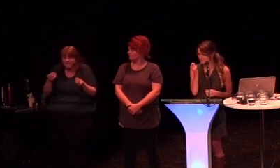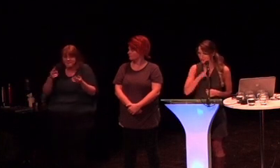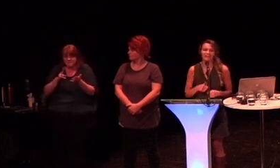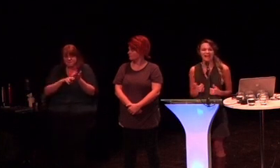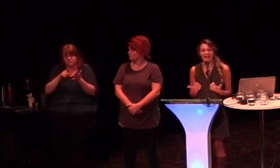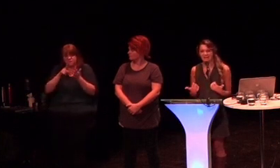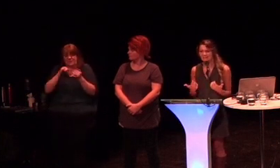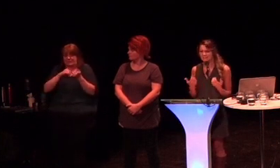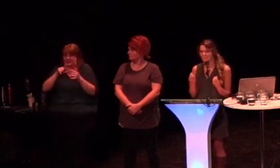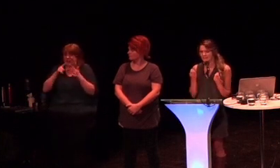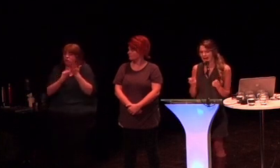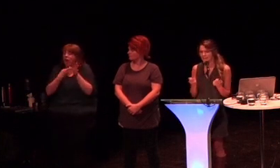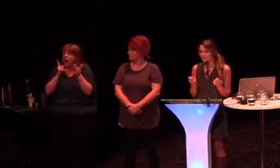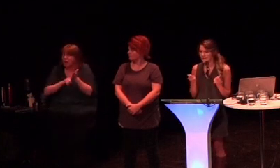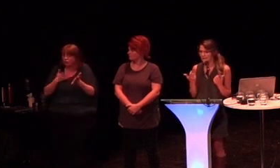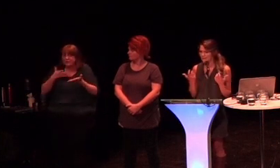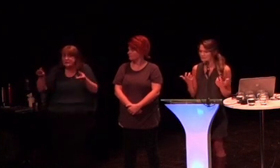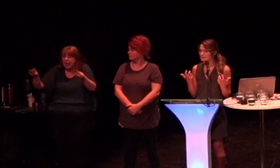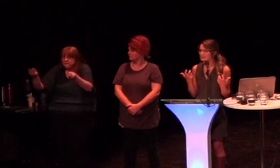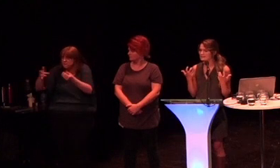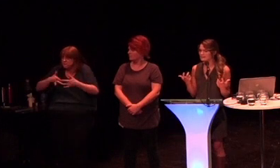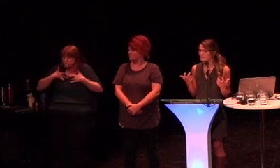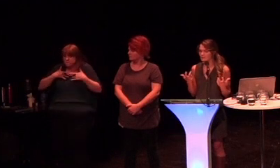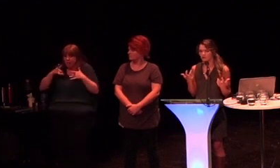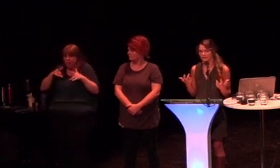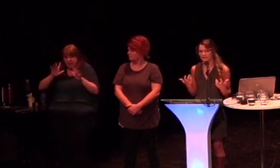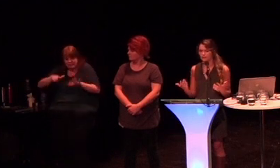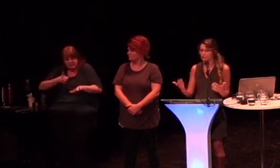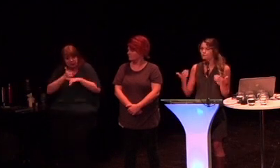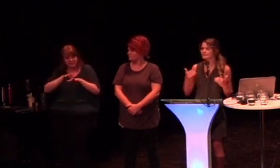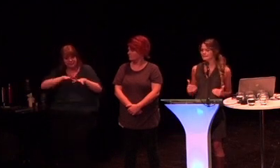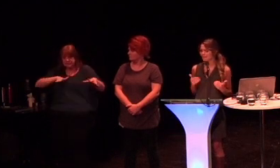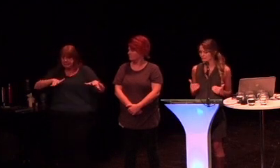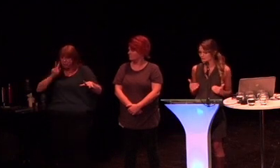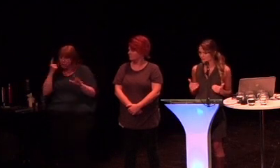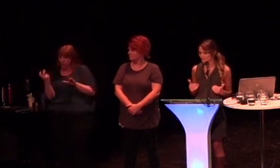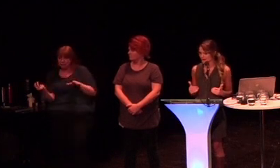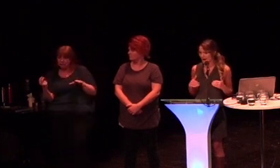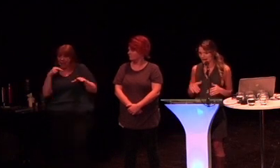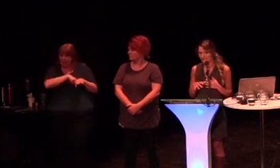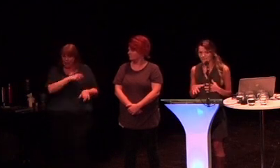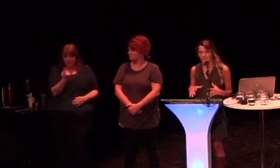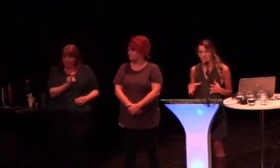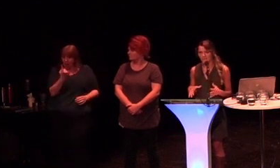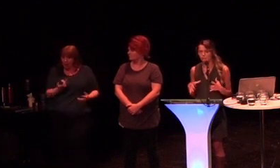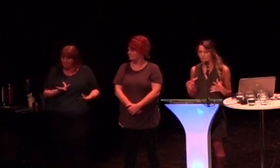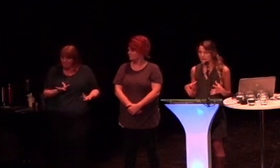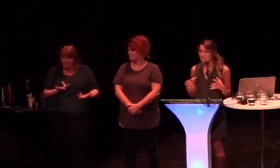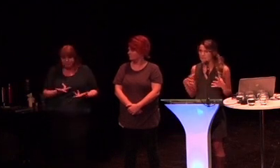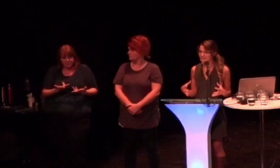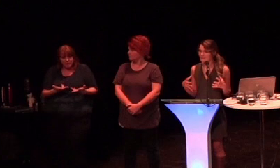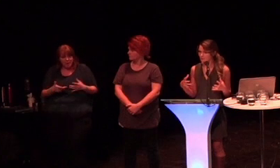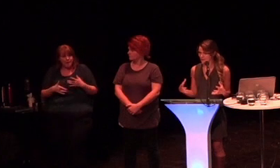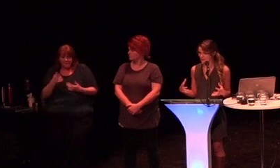it's visceral. It's something tangible. It feels like a scene has been created that you can step into. And I feel like people are